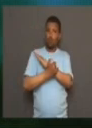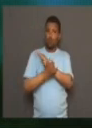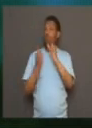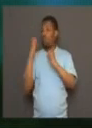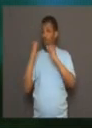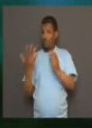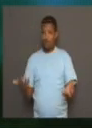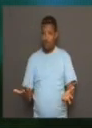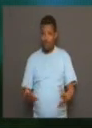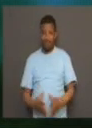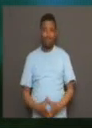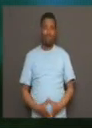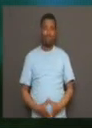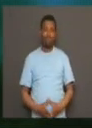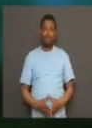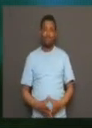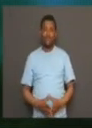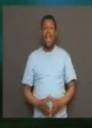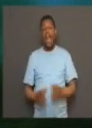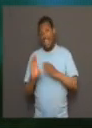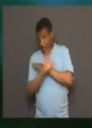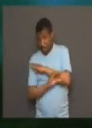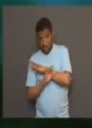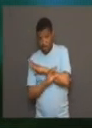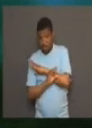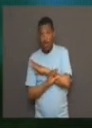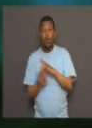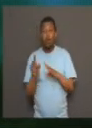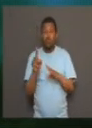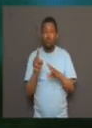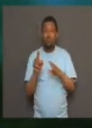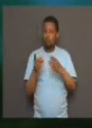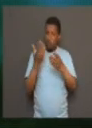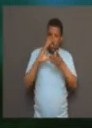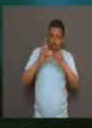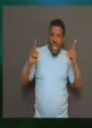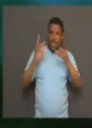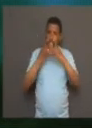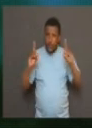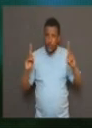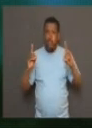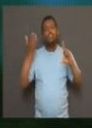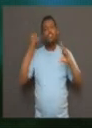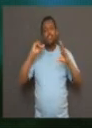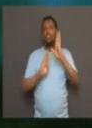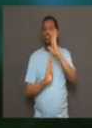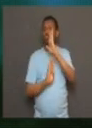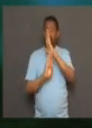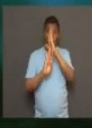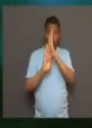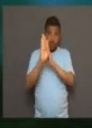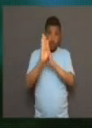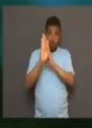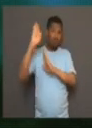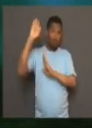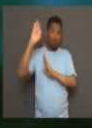nations. The nations which we define as being